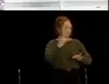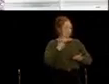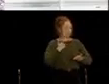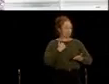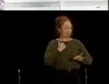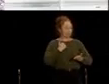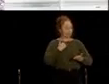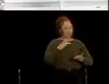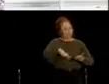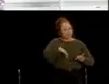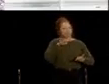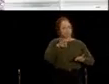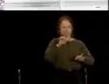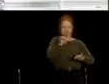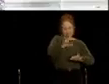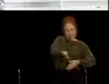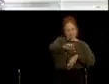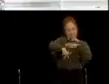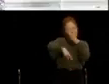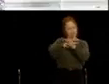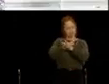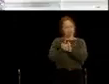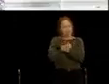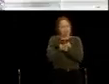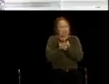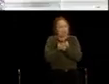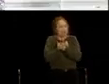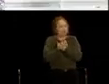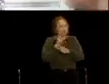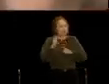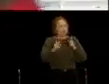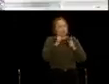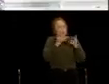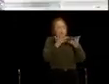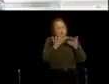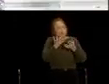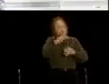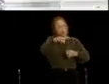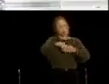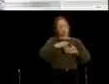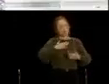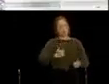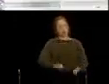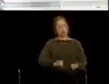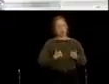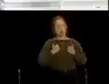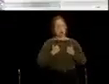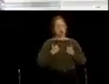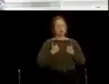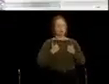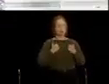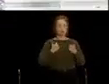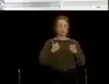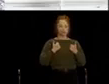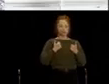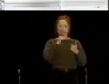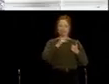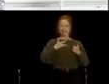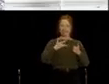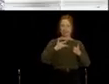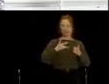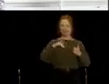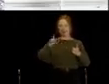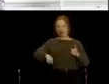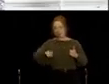more platonic loves, finding people who wanted to be in my life and didn't have that sort of feeling of obligation in any